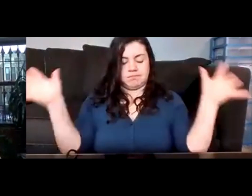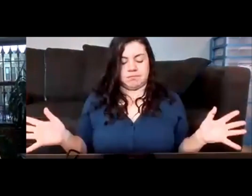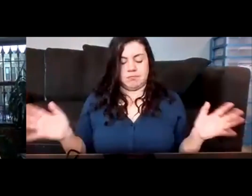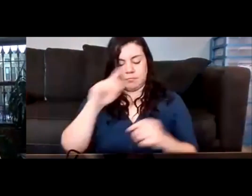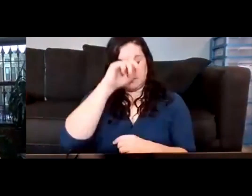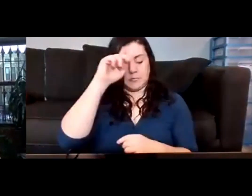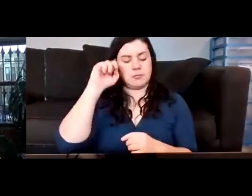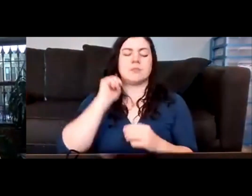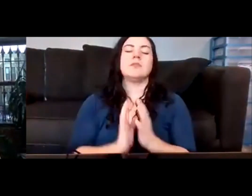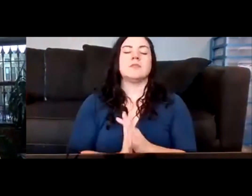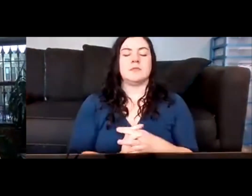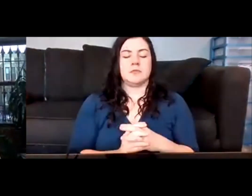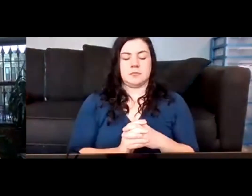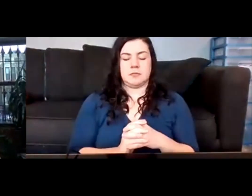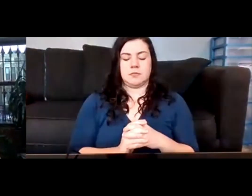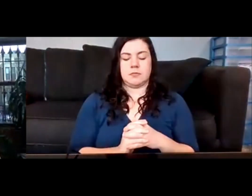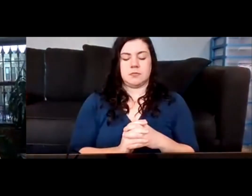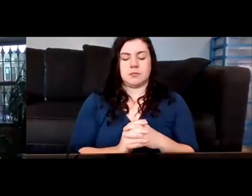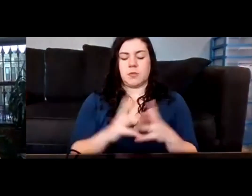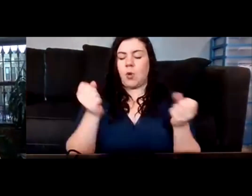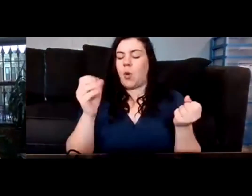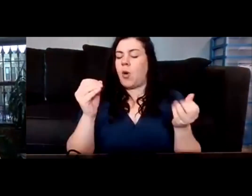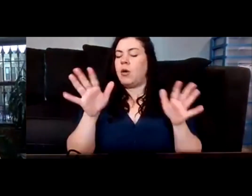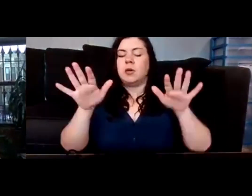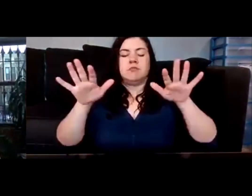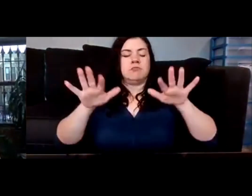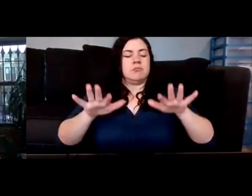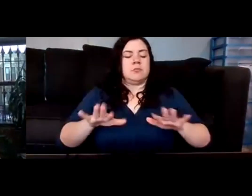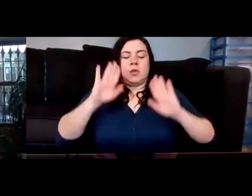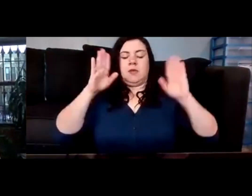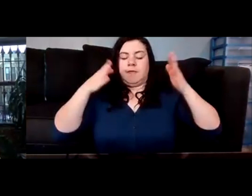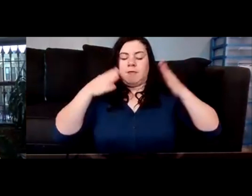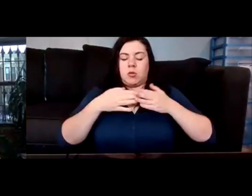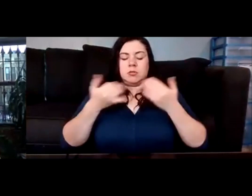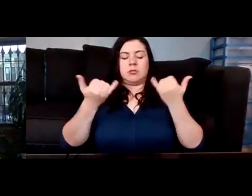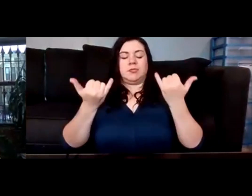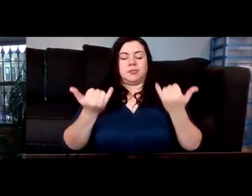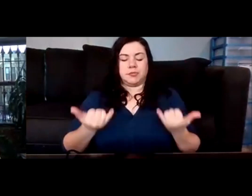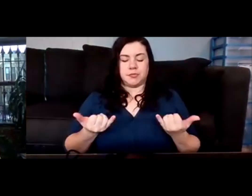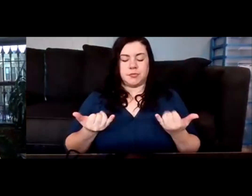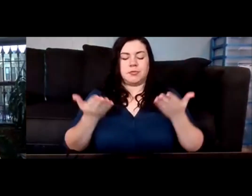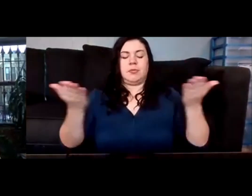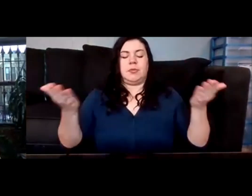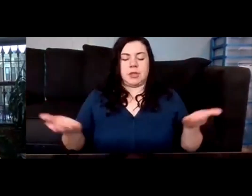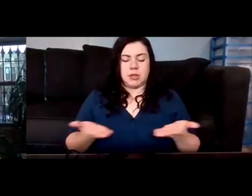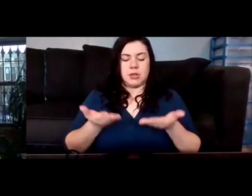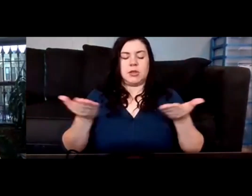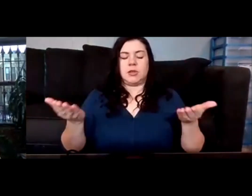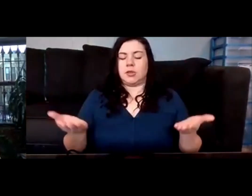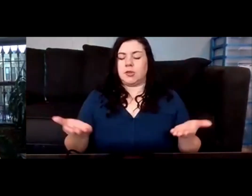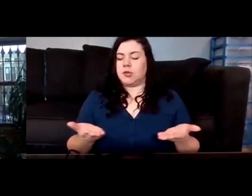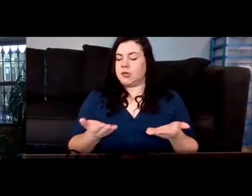And so allow yourself to just be here right now, just as you